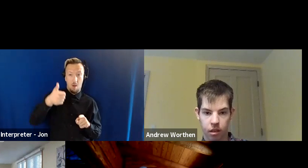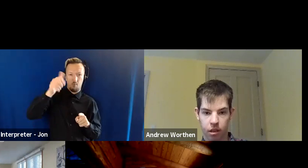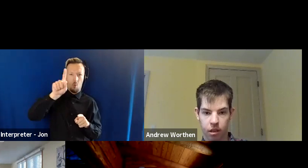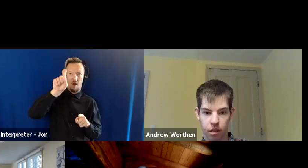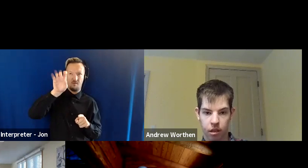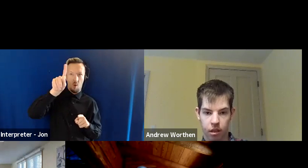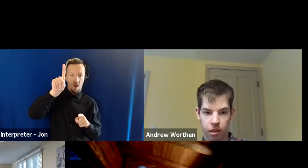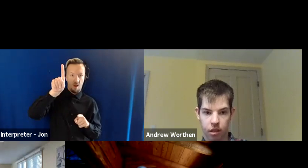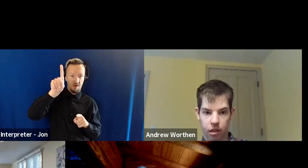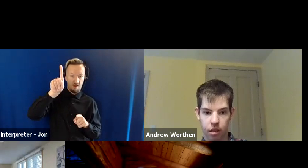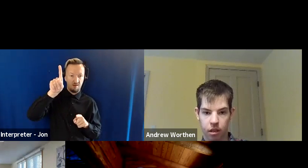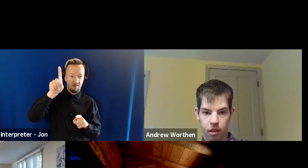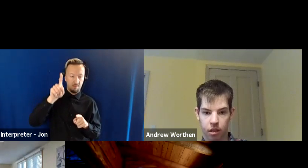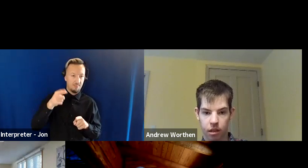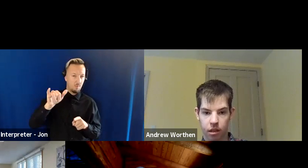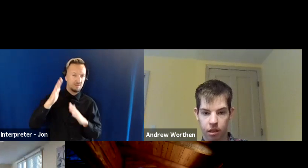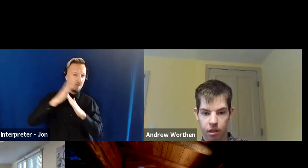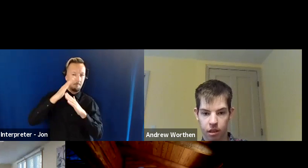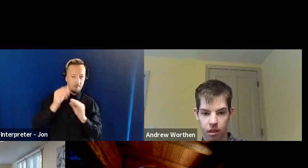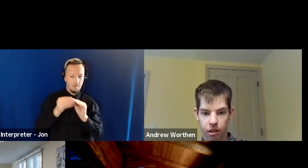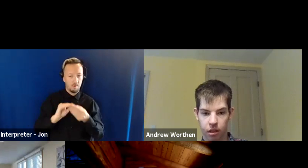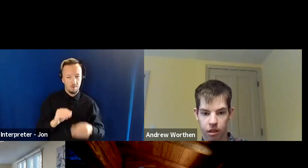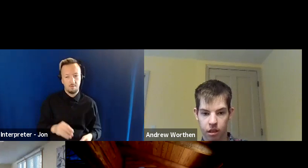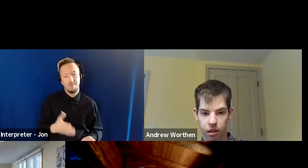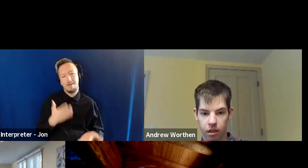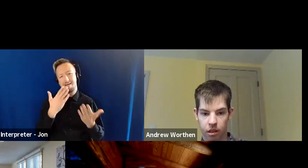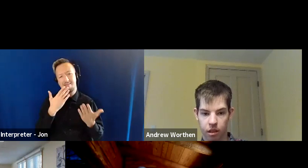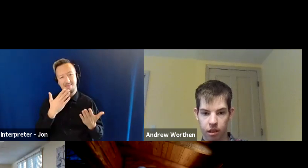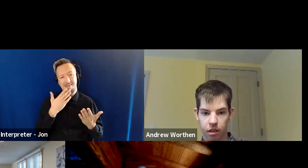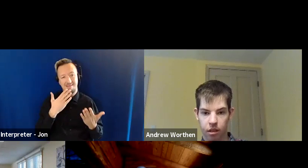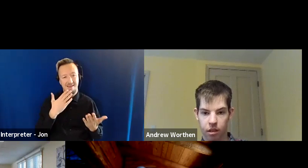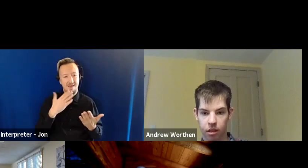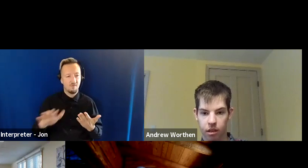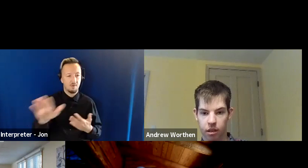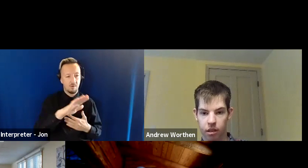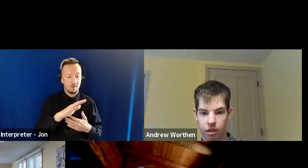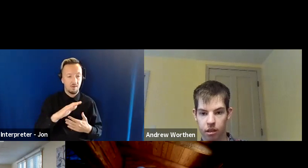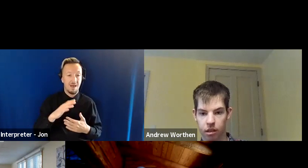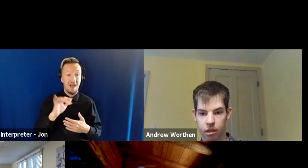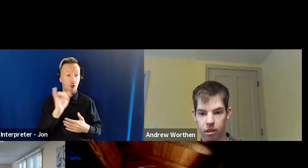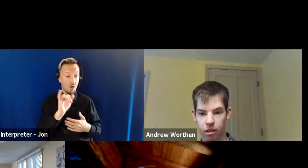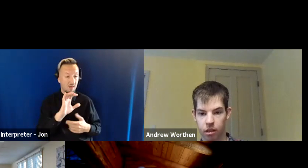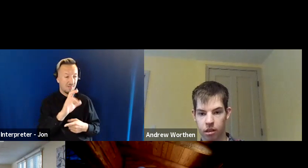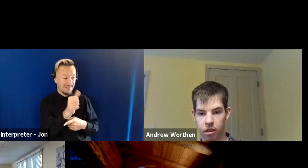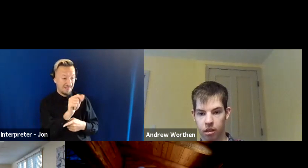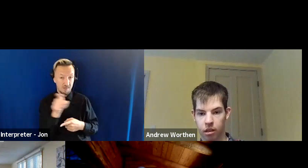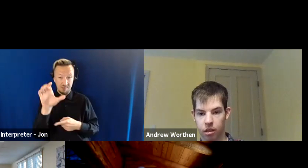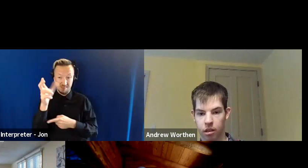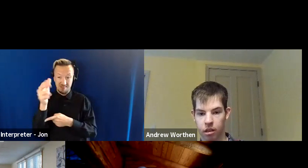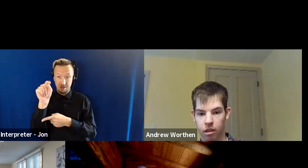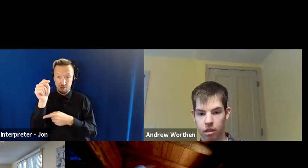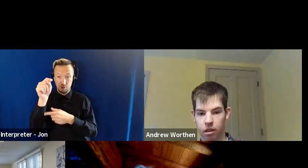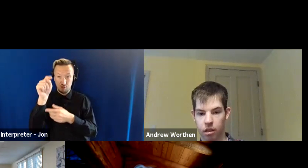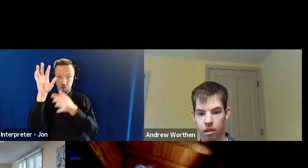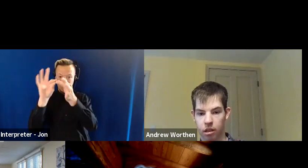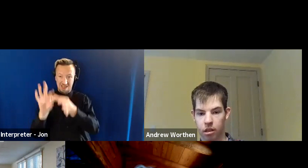141. Nice. Excellent. Thank you all so much for the time. And then can we get a copy of the chat? Because I didn't get to see that from